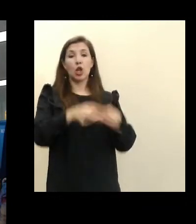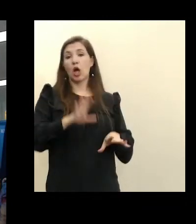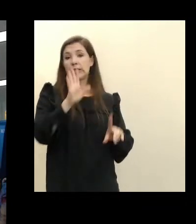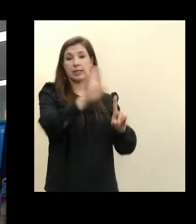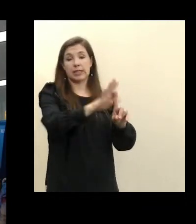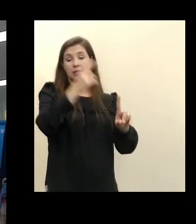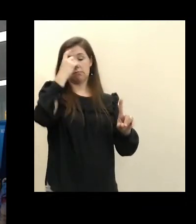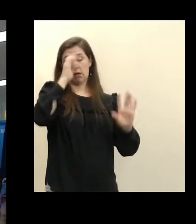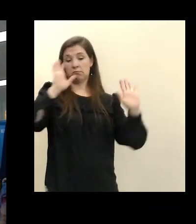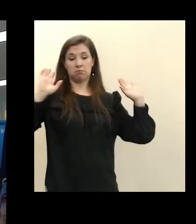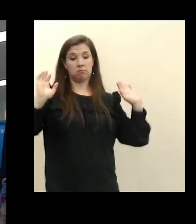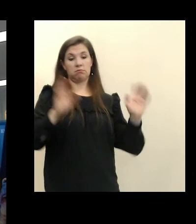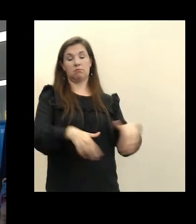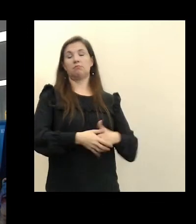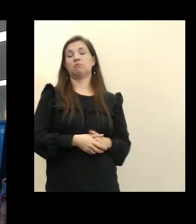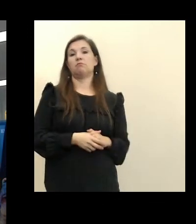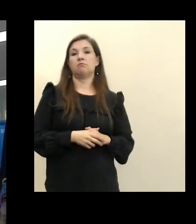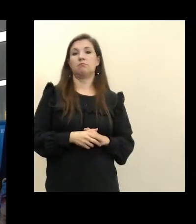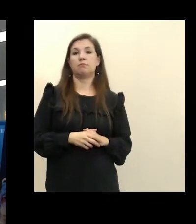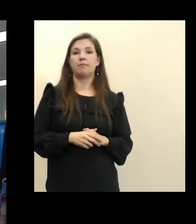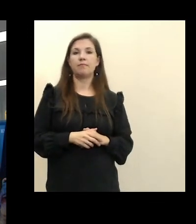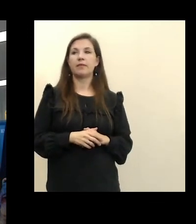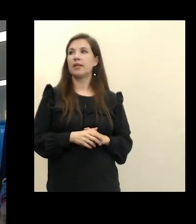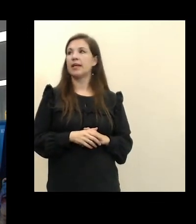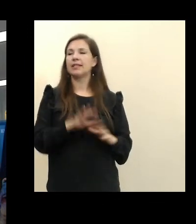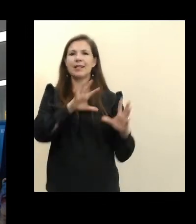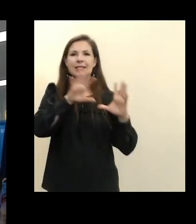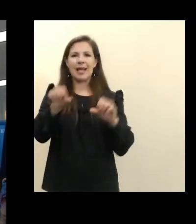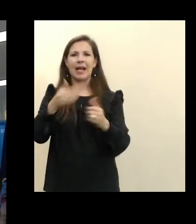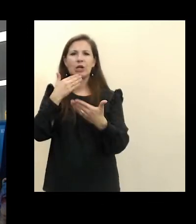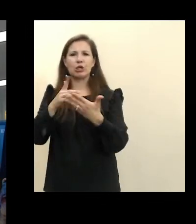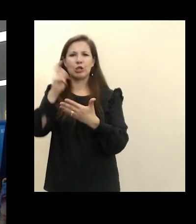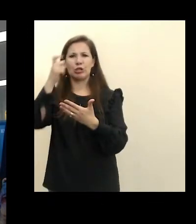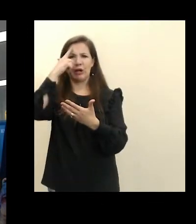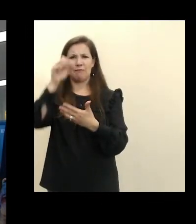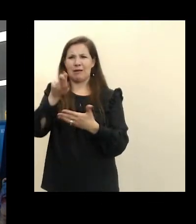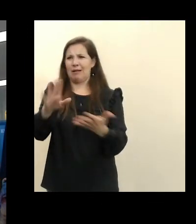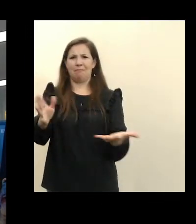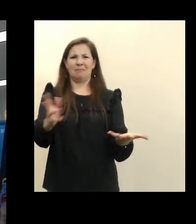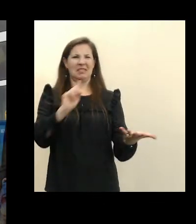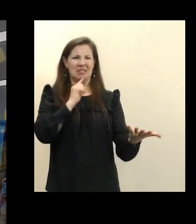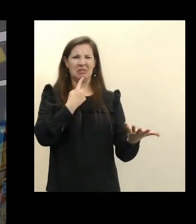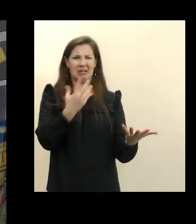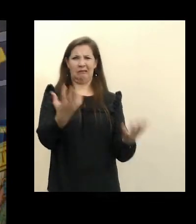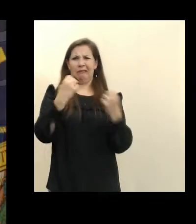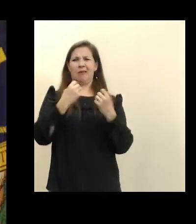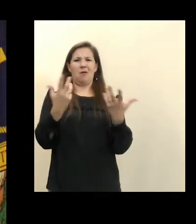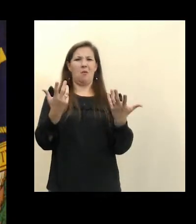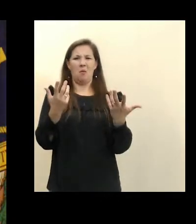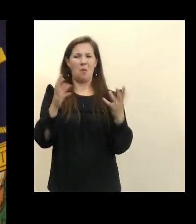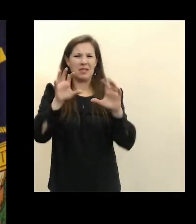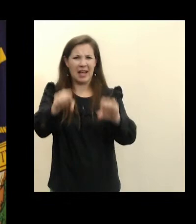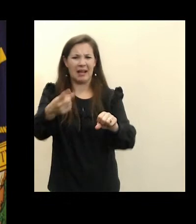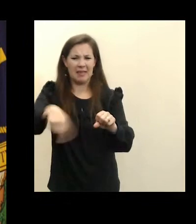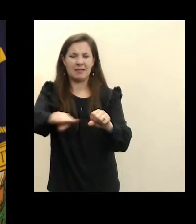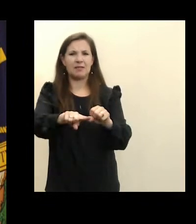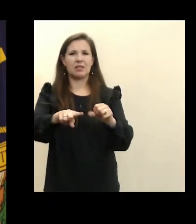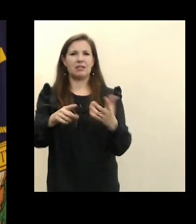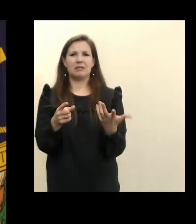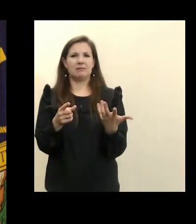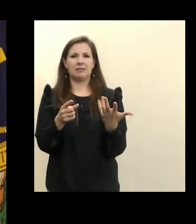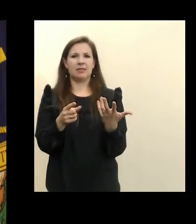marbles. He's attacking the Good Government Club right now, seriously, which is a nonpartisan